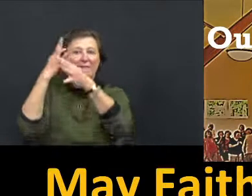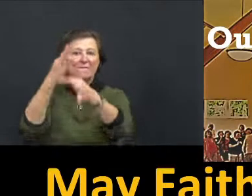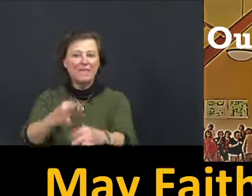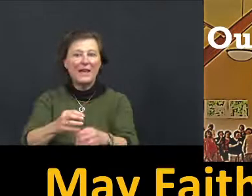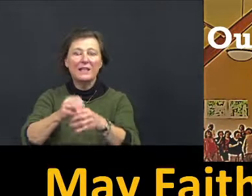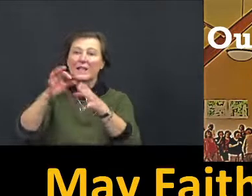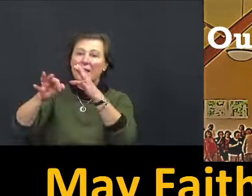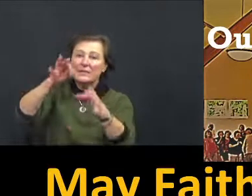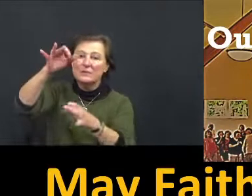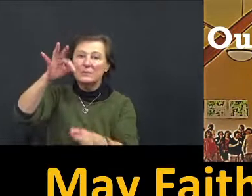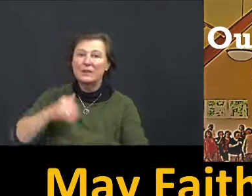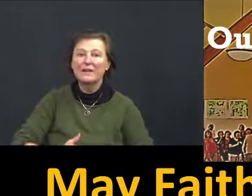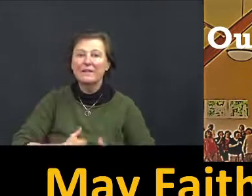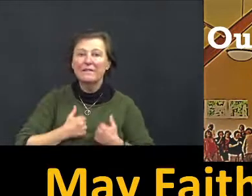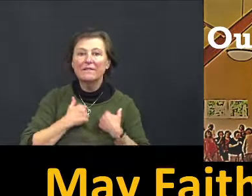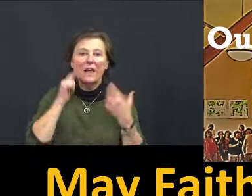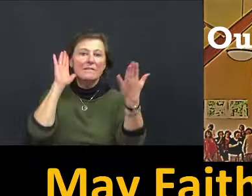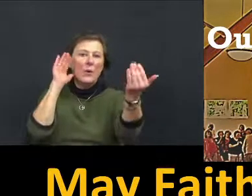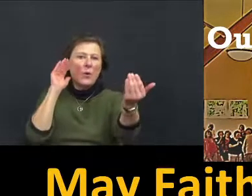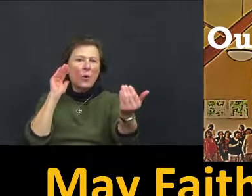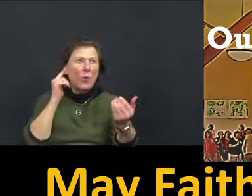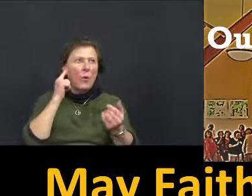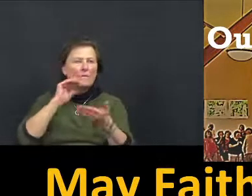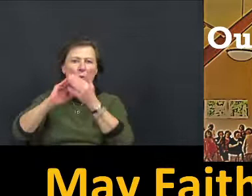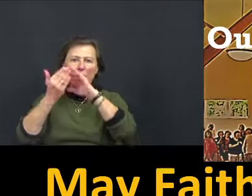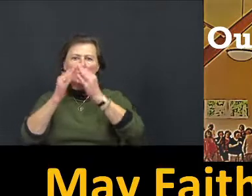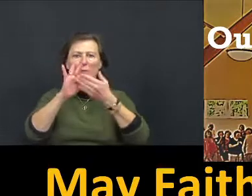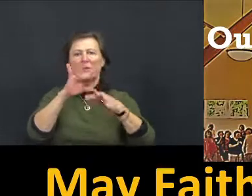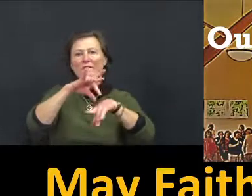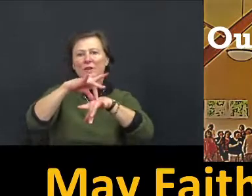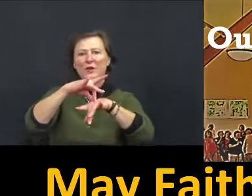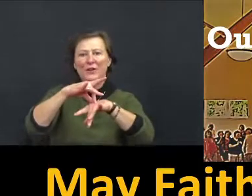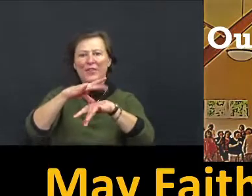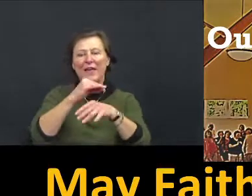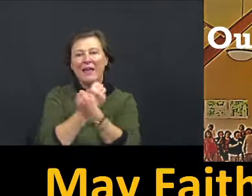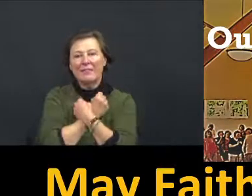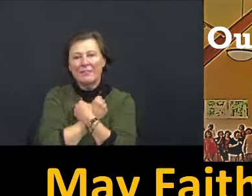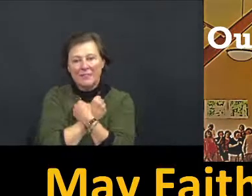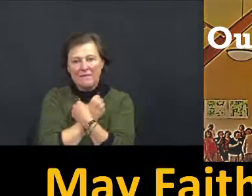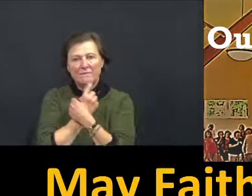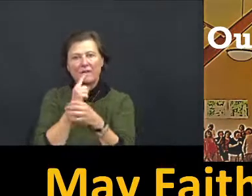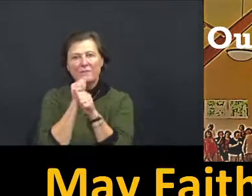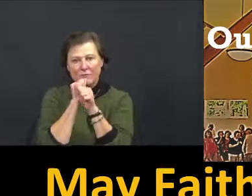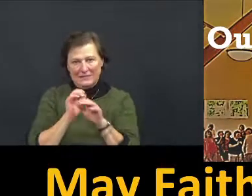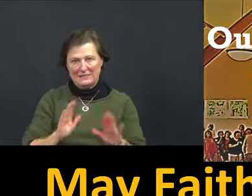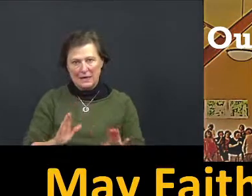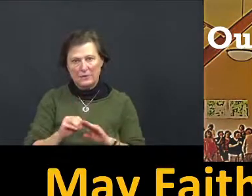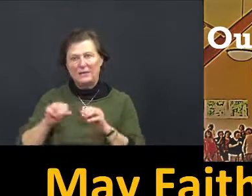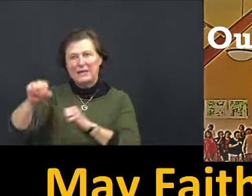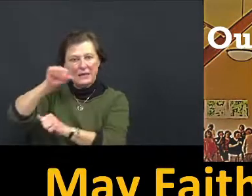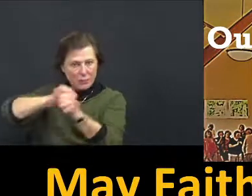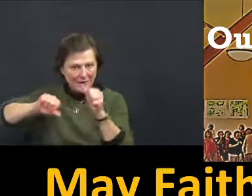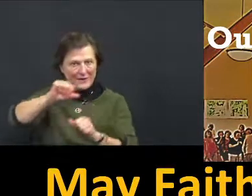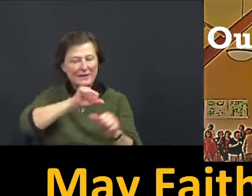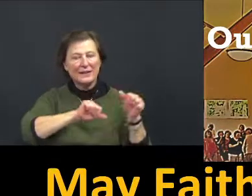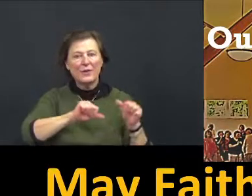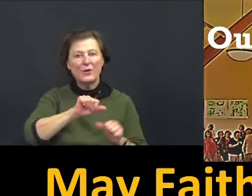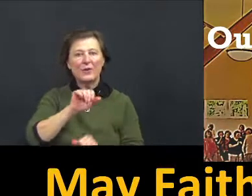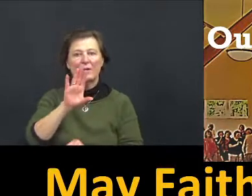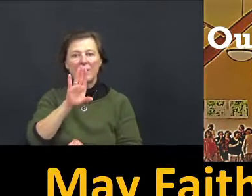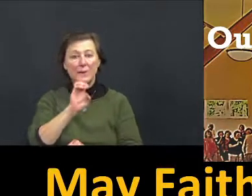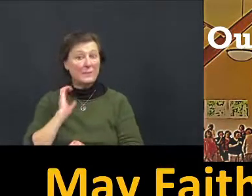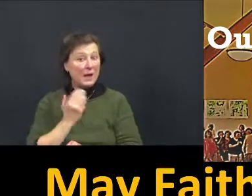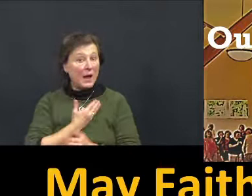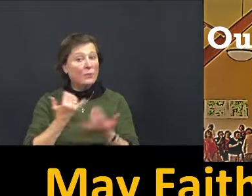the spirit of life, hope for the community of earth, and love for the sacred in one